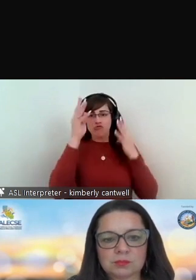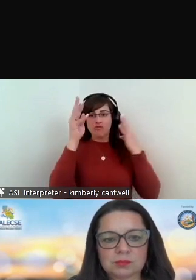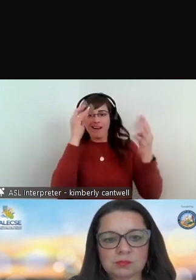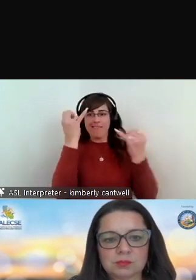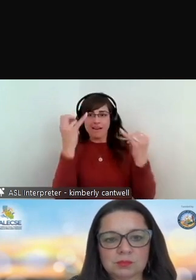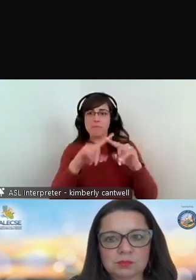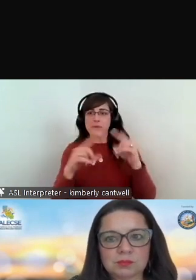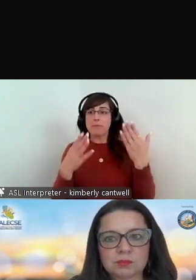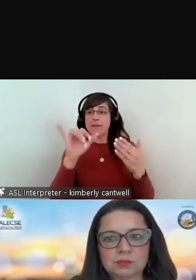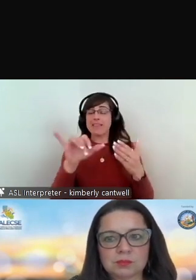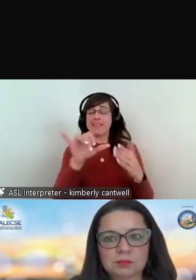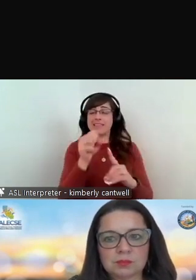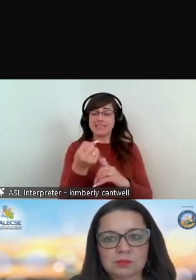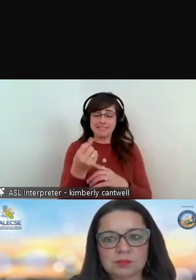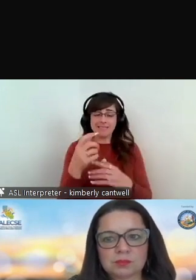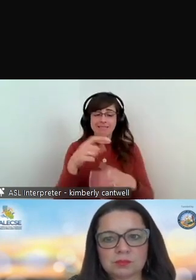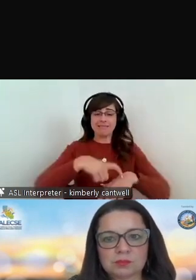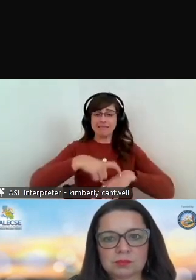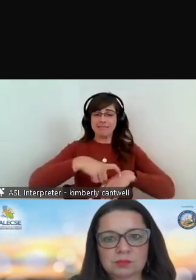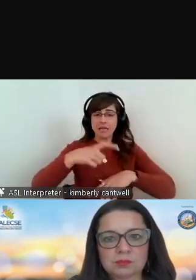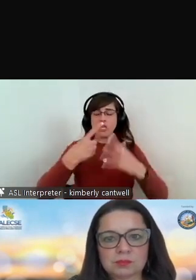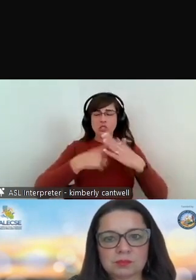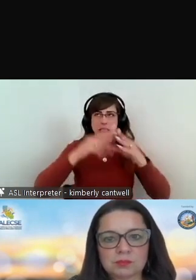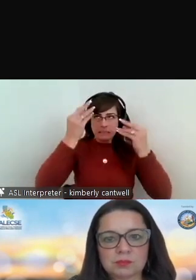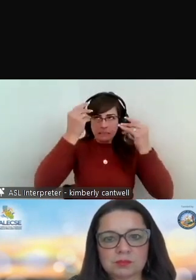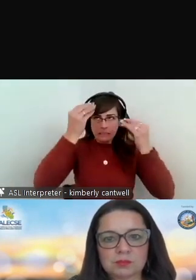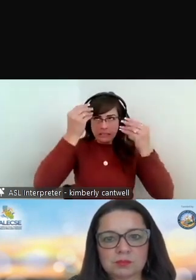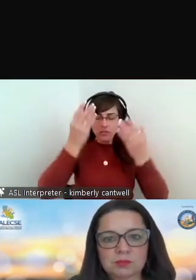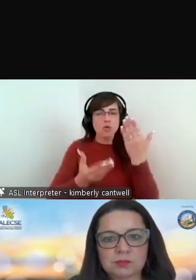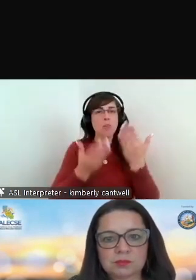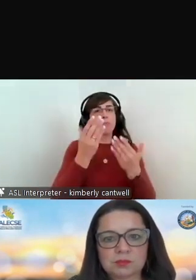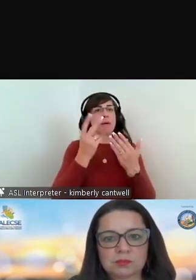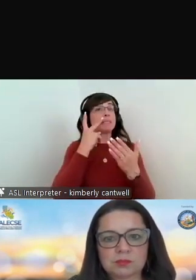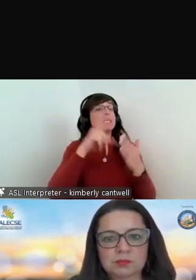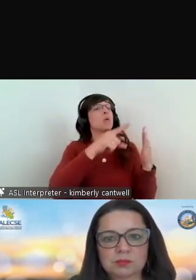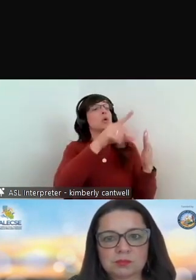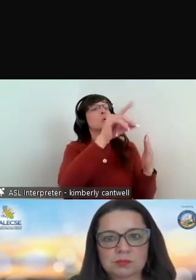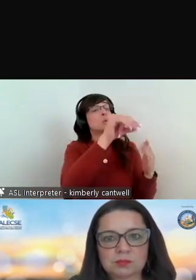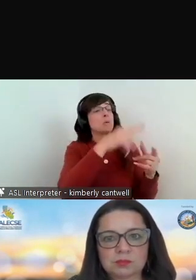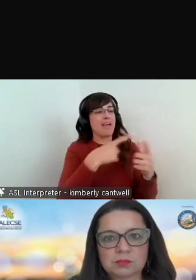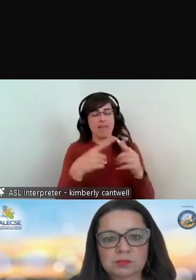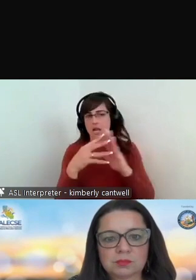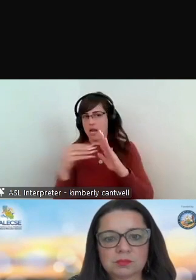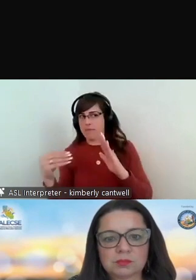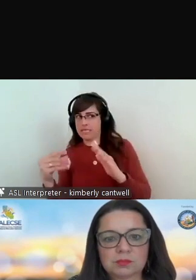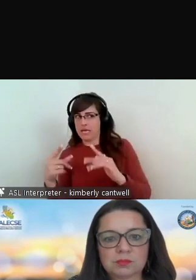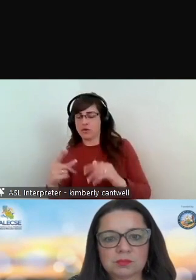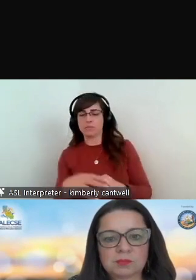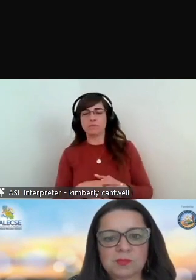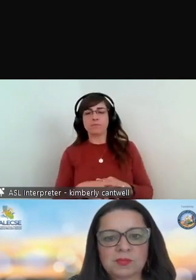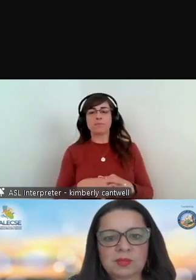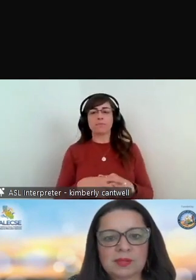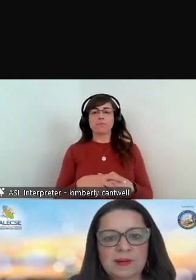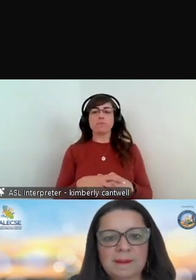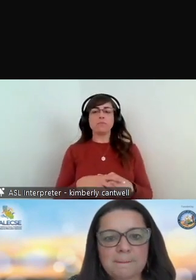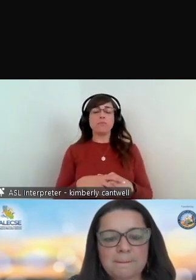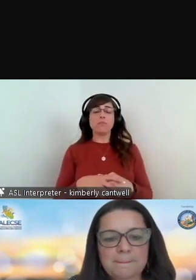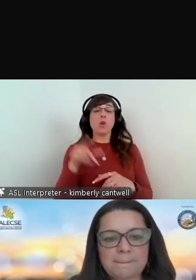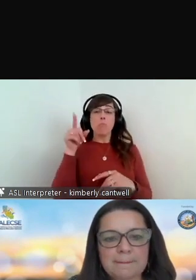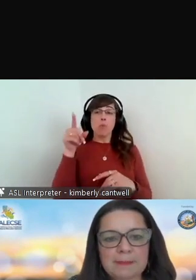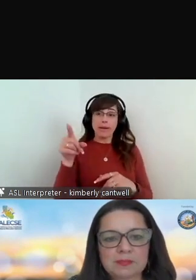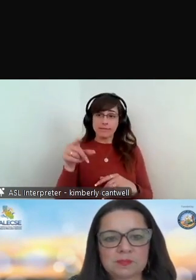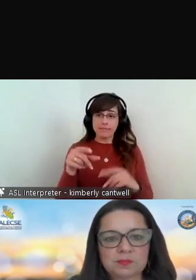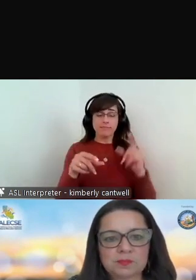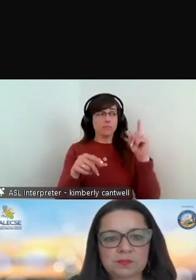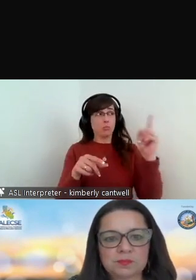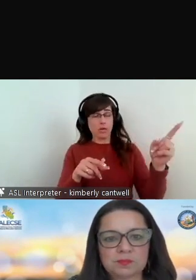might be in that stage where they're starting to think about it. And so they might see what you do and then imitate you. Do they point